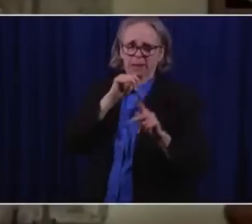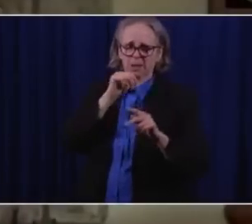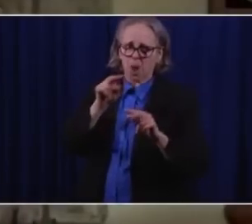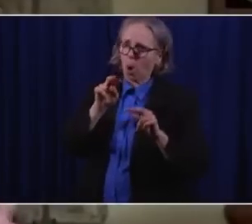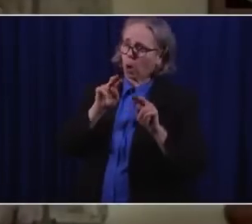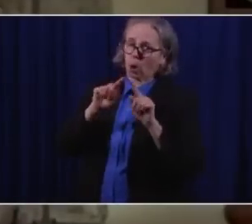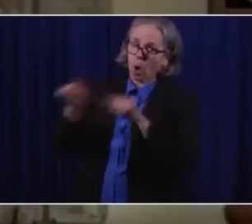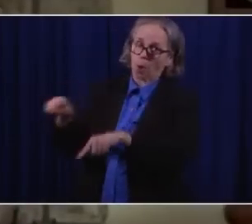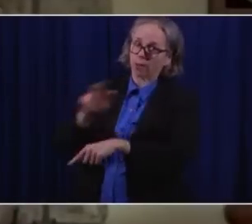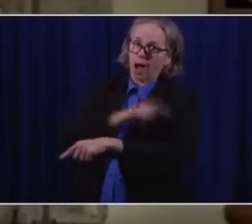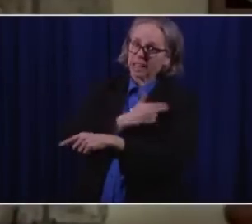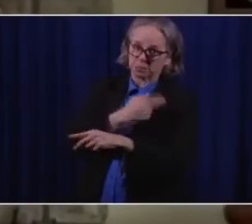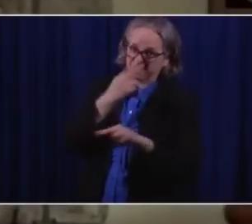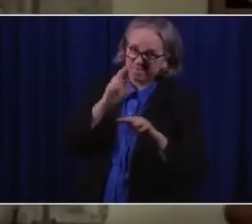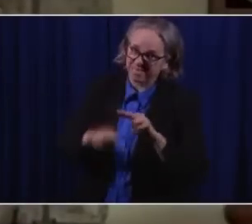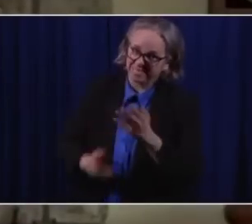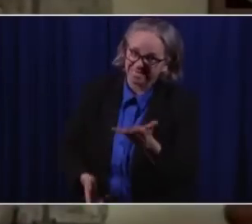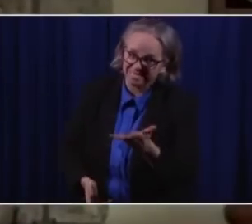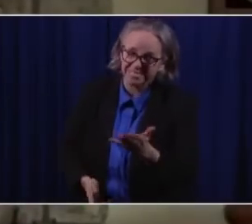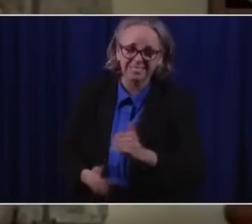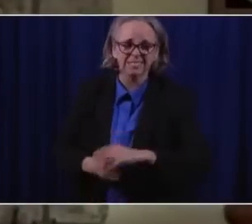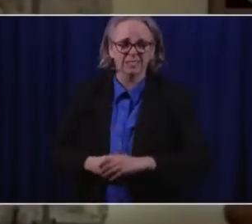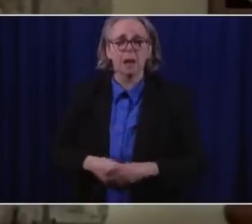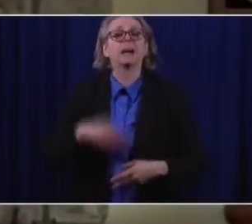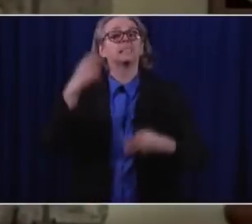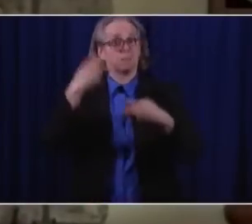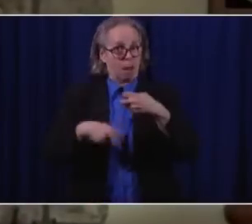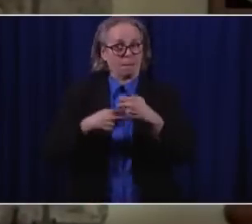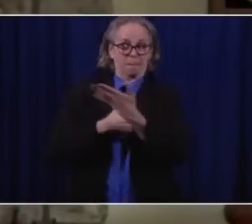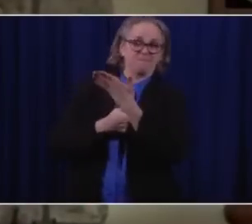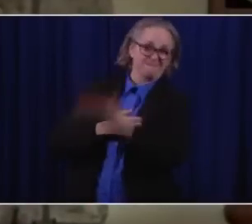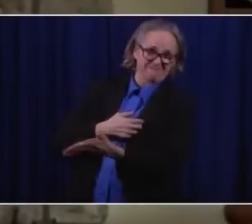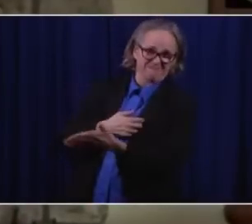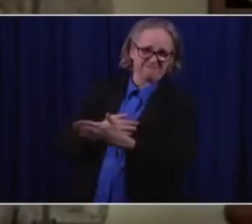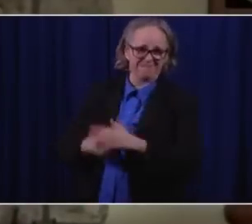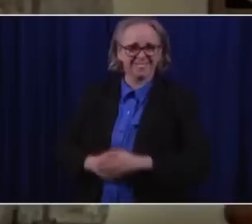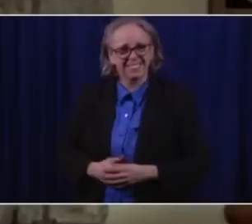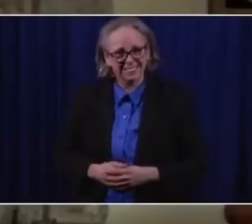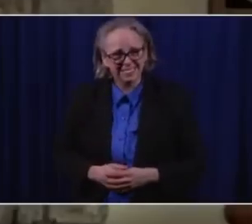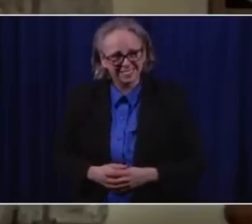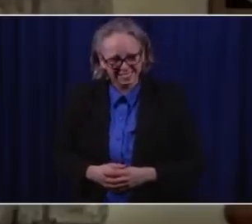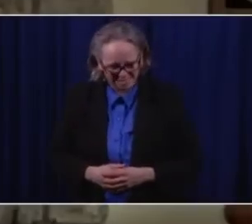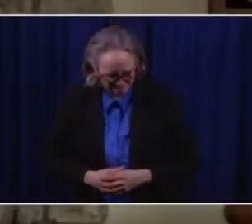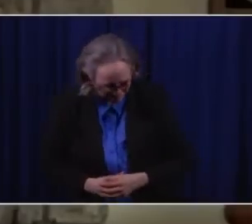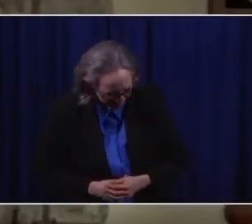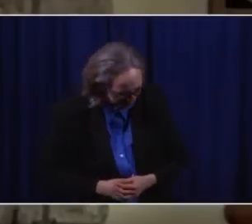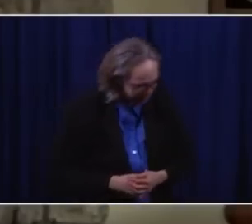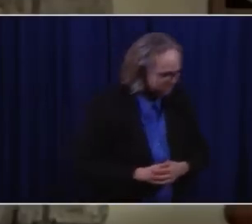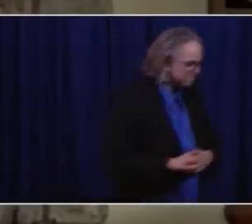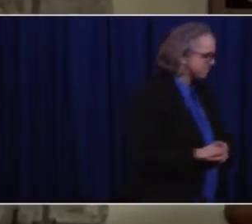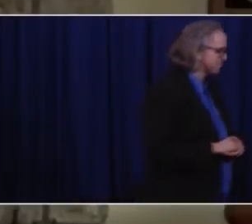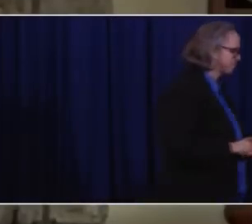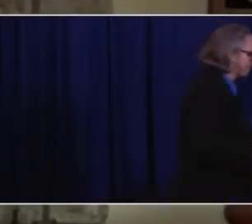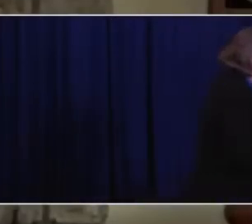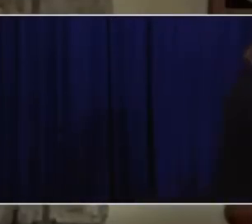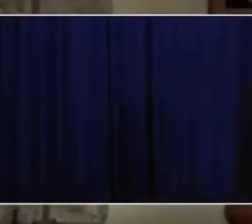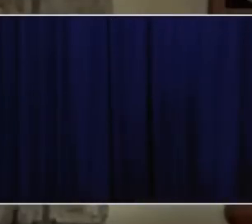in because they've got a COVID problem. Next question is from Varnusha Miri at the Associated